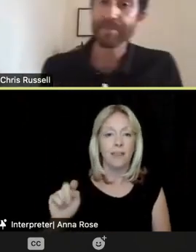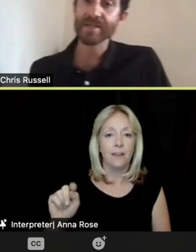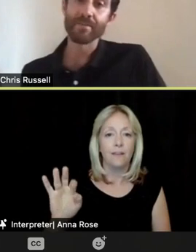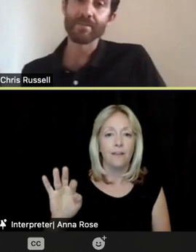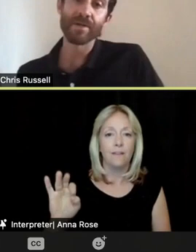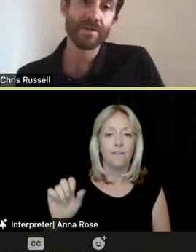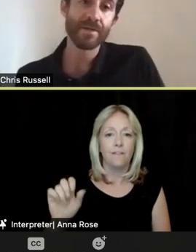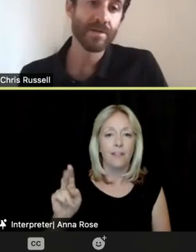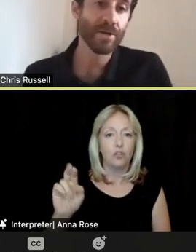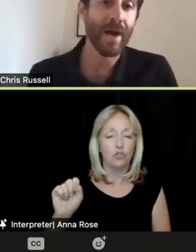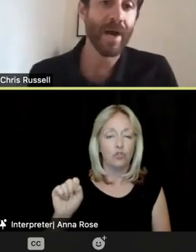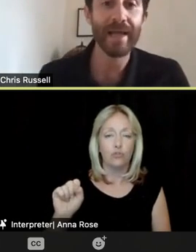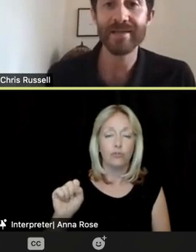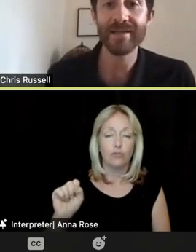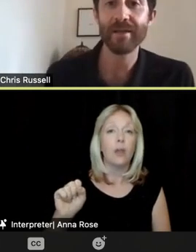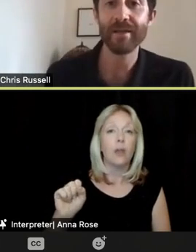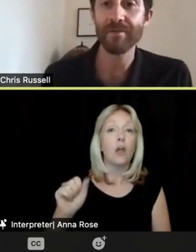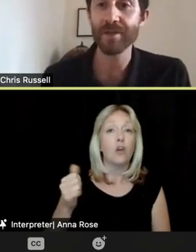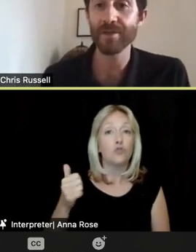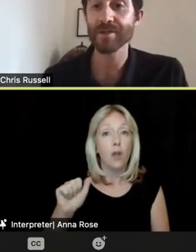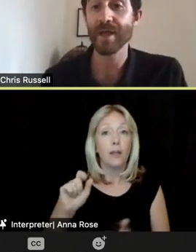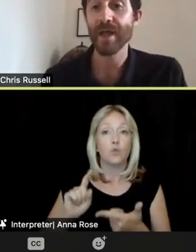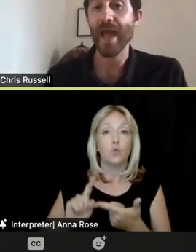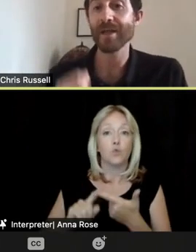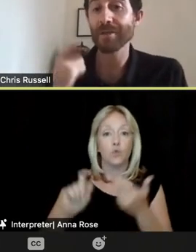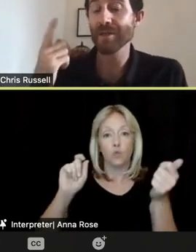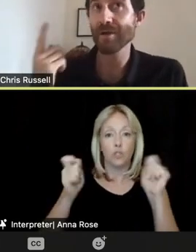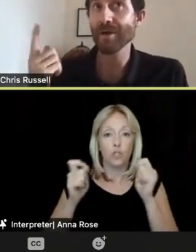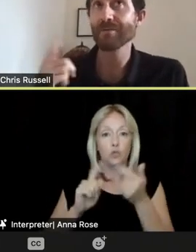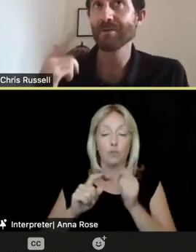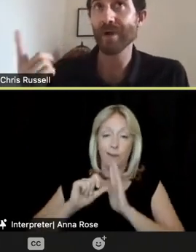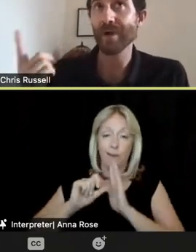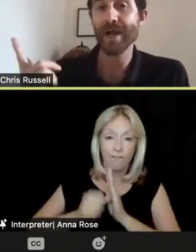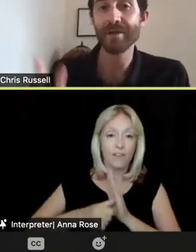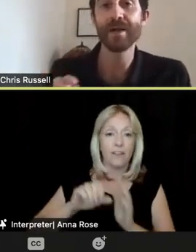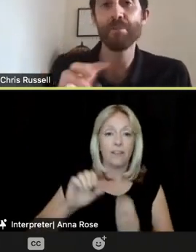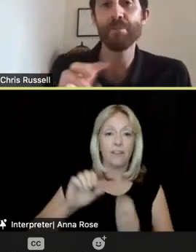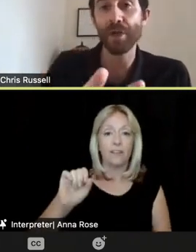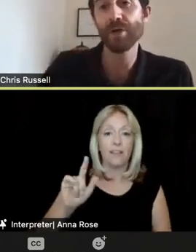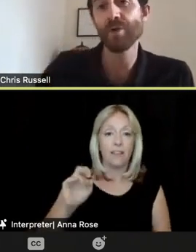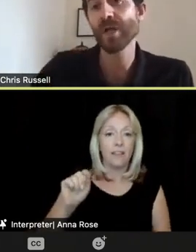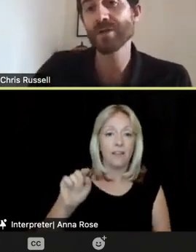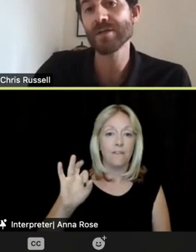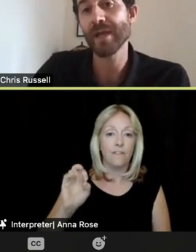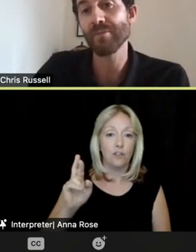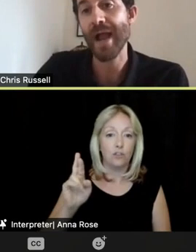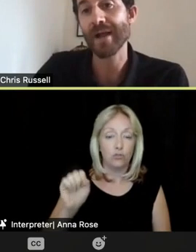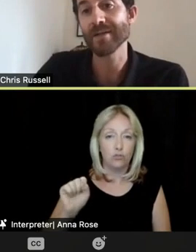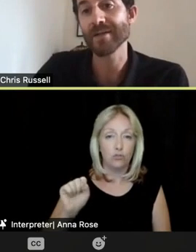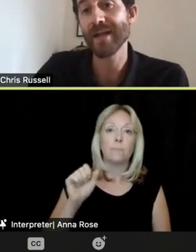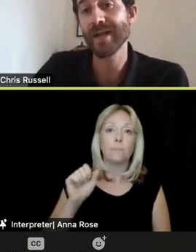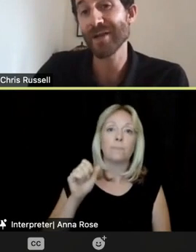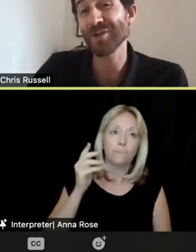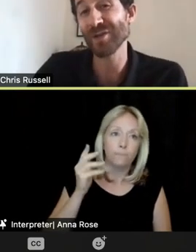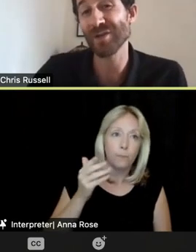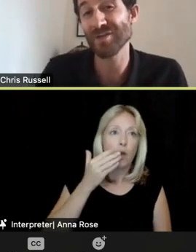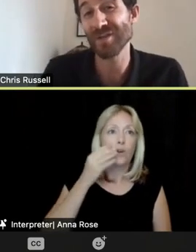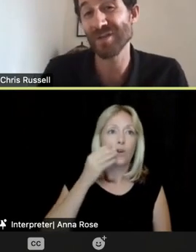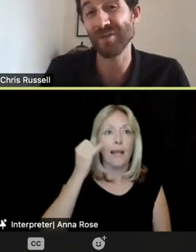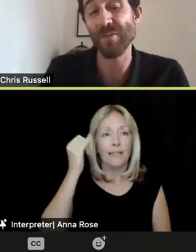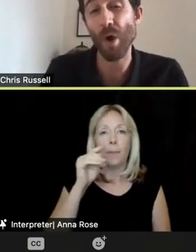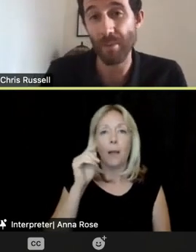to adapt the symbols to highlight the salient features. And in theory, great idea, but look what it looks like in practice. It